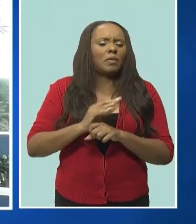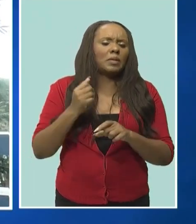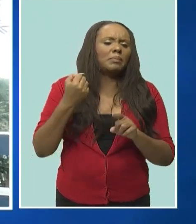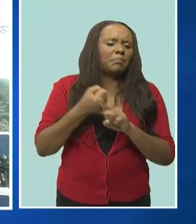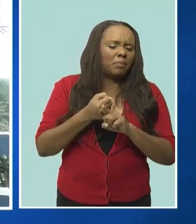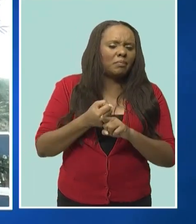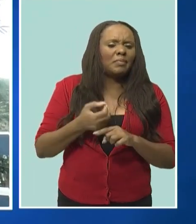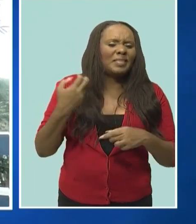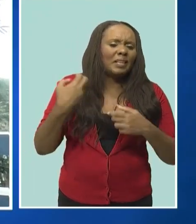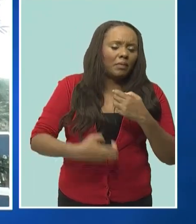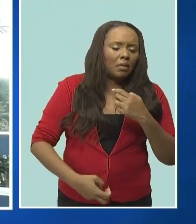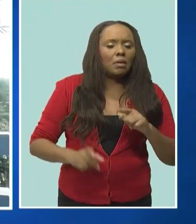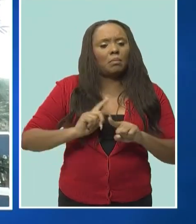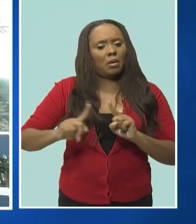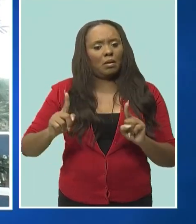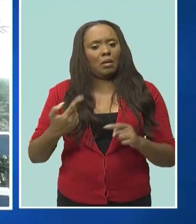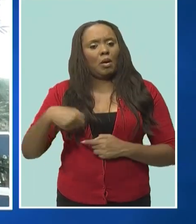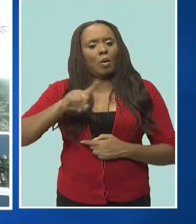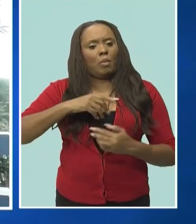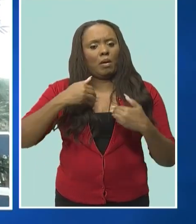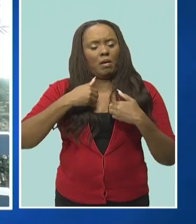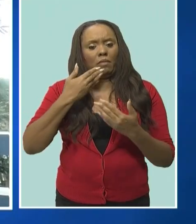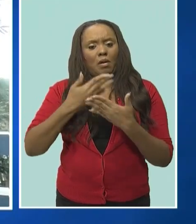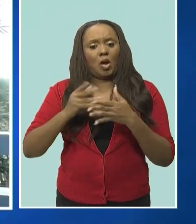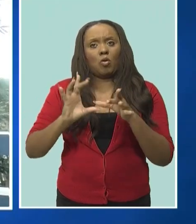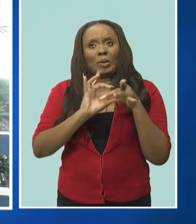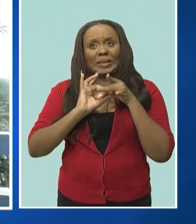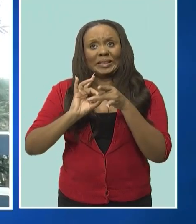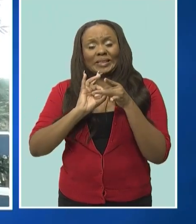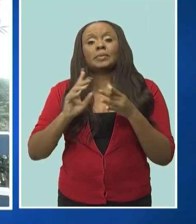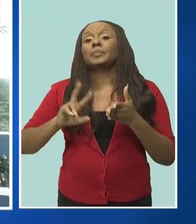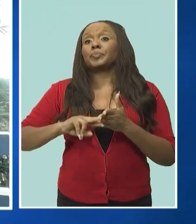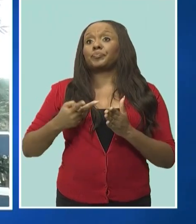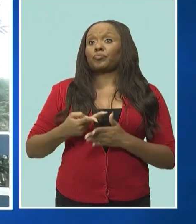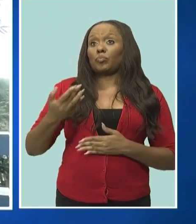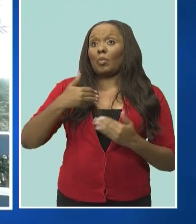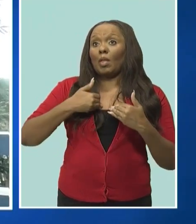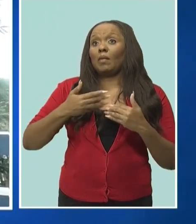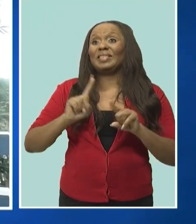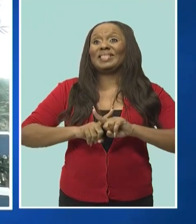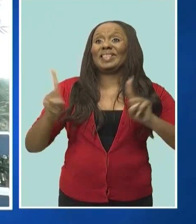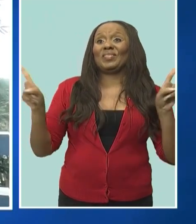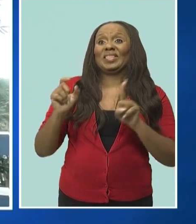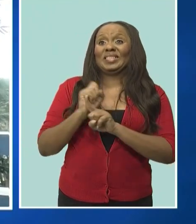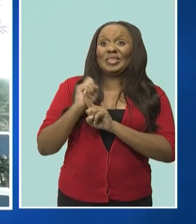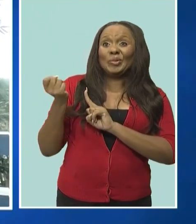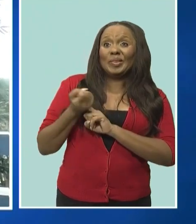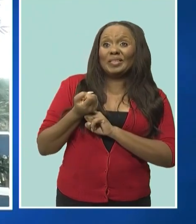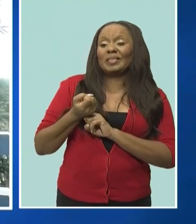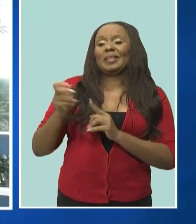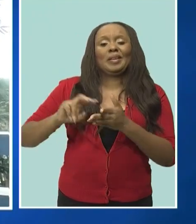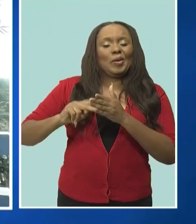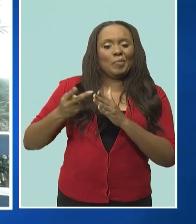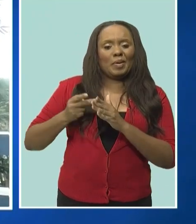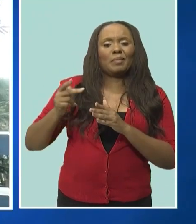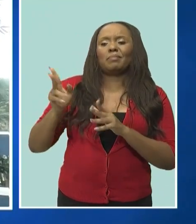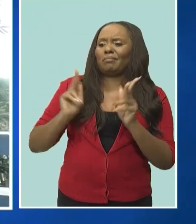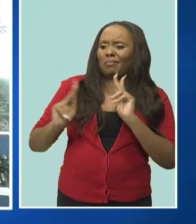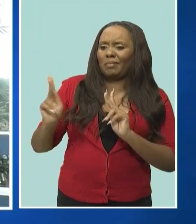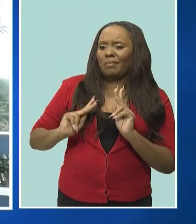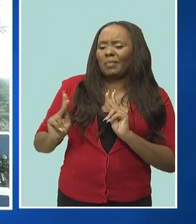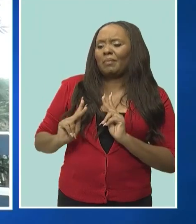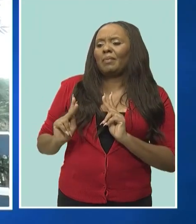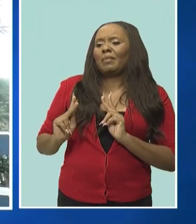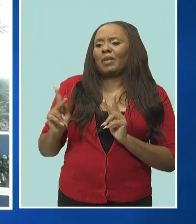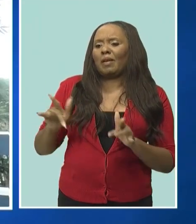having these relationships, that puts us in a whole different situation and makes the destination a lot more resilient